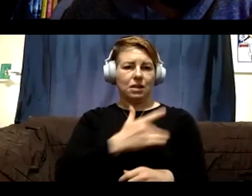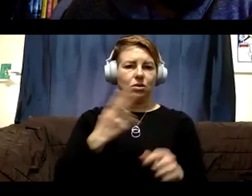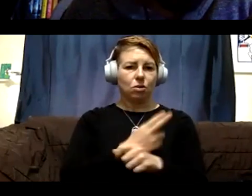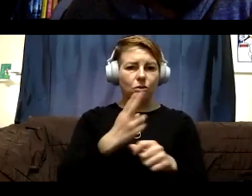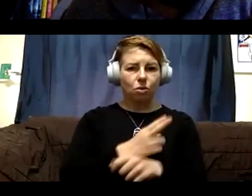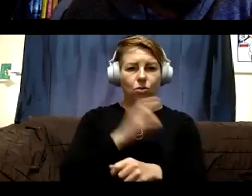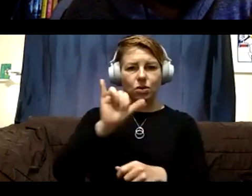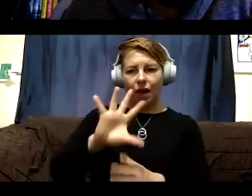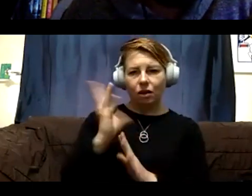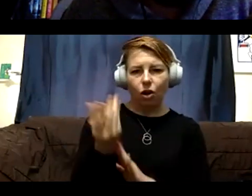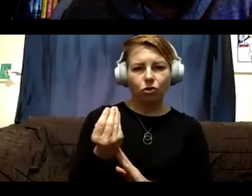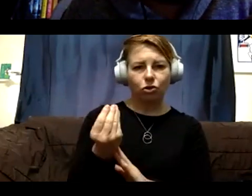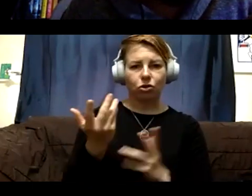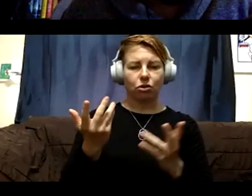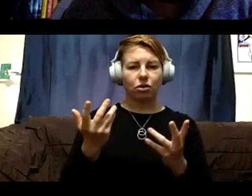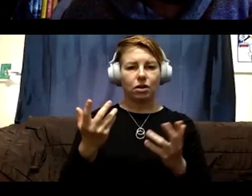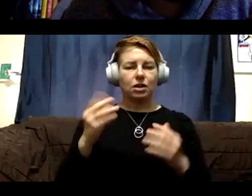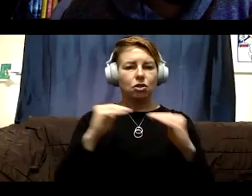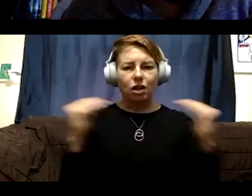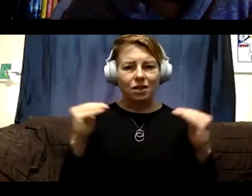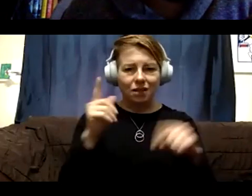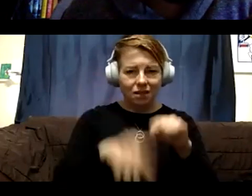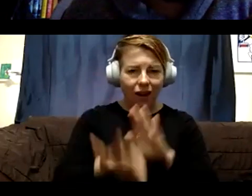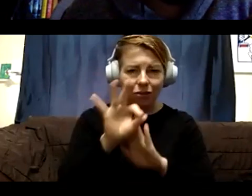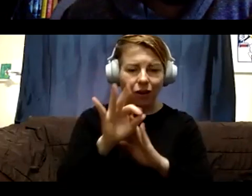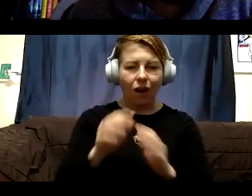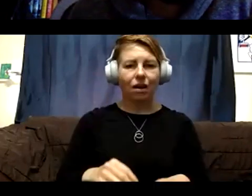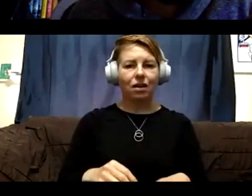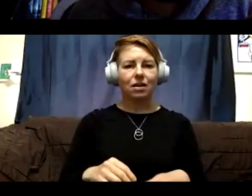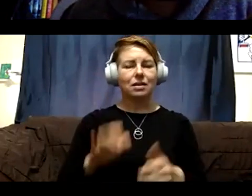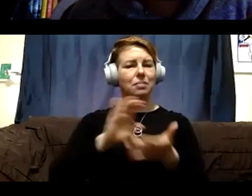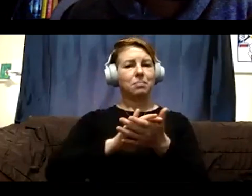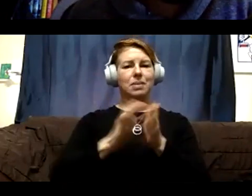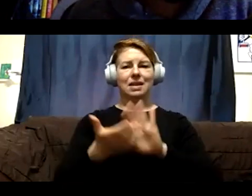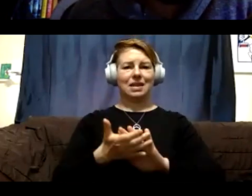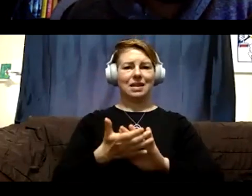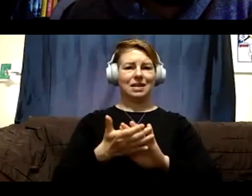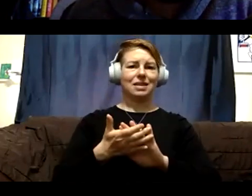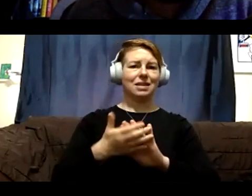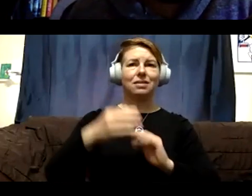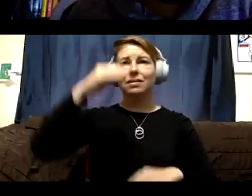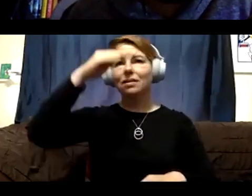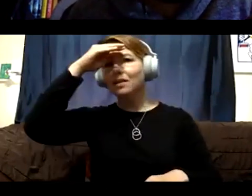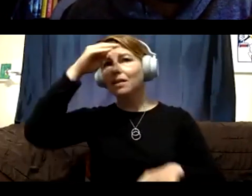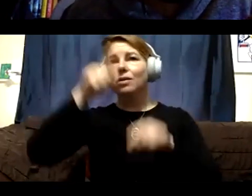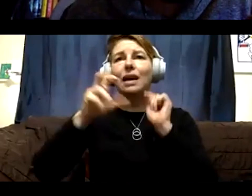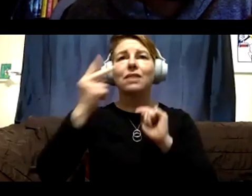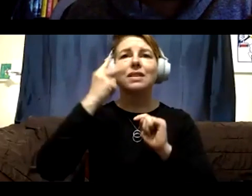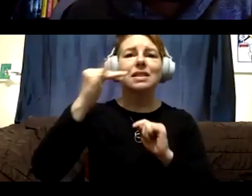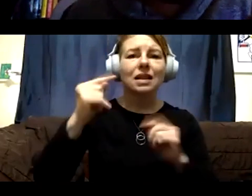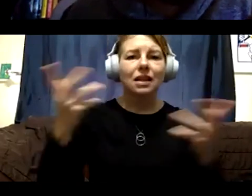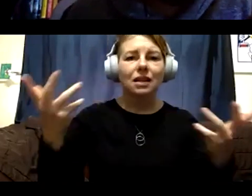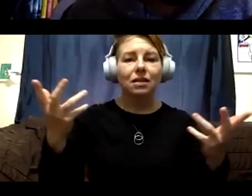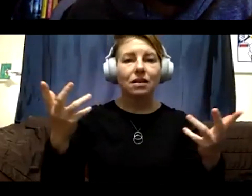Justice is nowhere to be found, and peace somewhere far off in the distance, over the horizon, in fact. Those